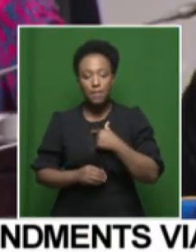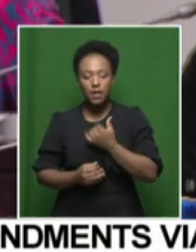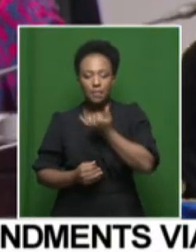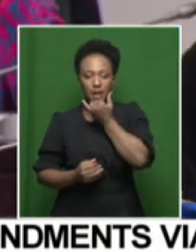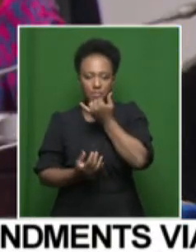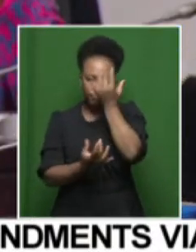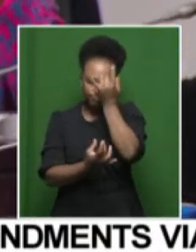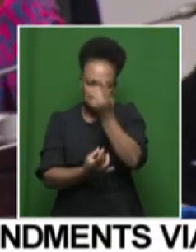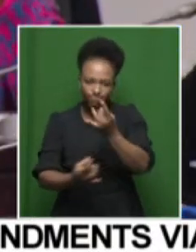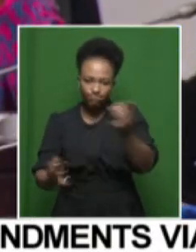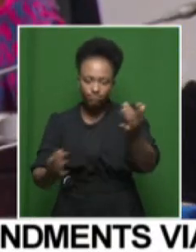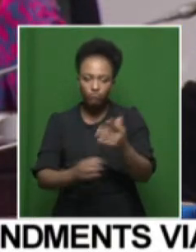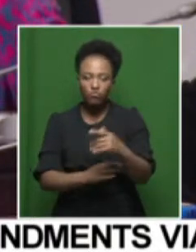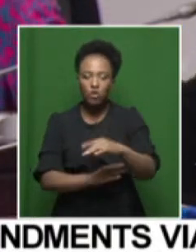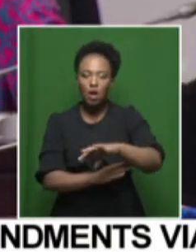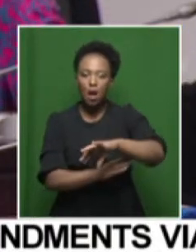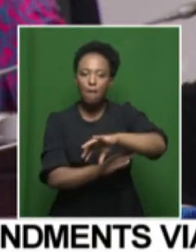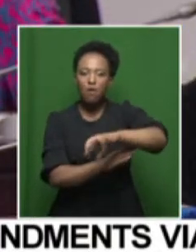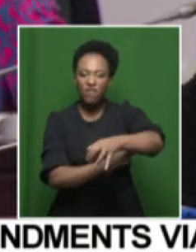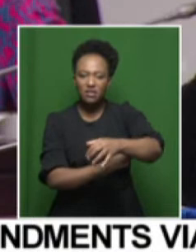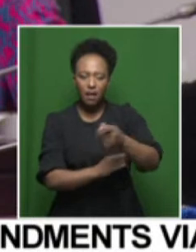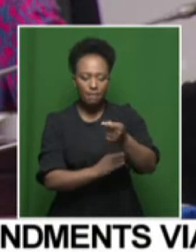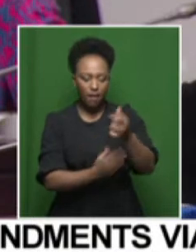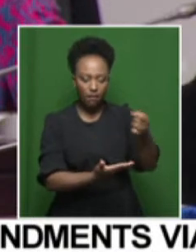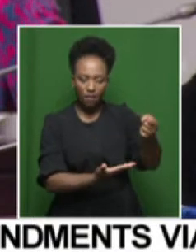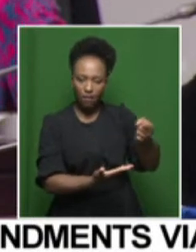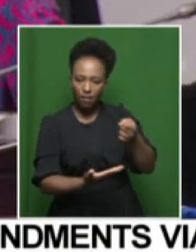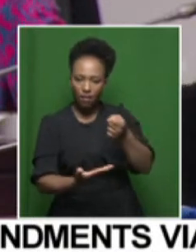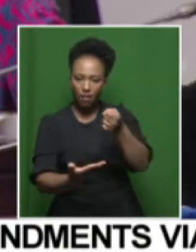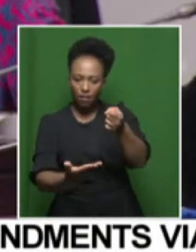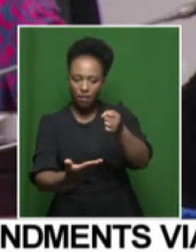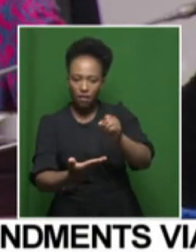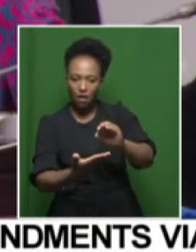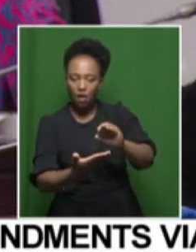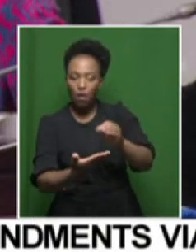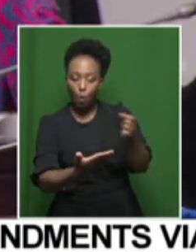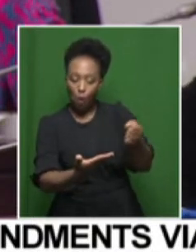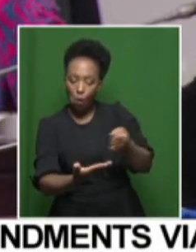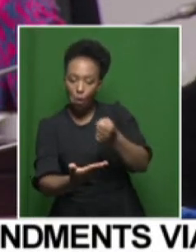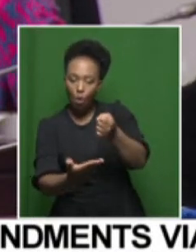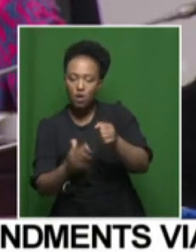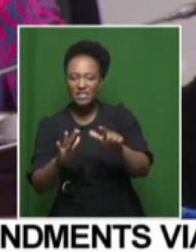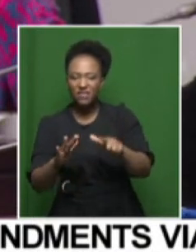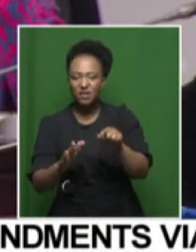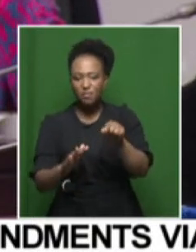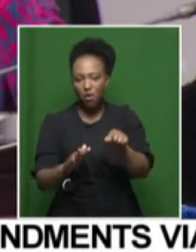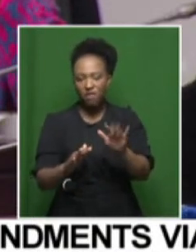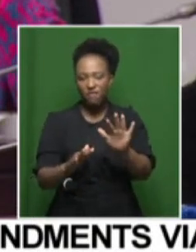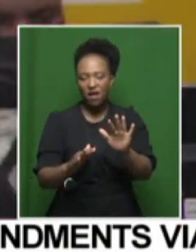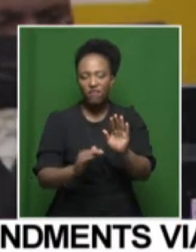a provincial allocation is set aside in this budget for 17.5 billion over the medium